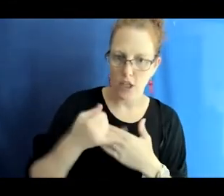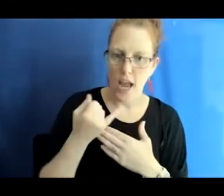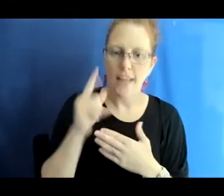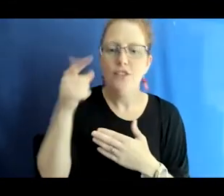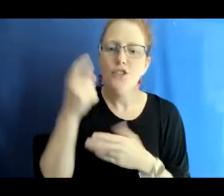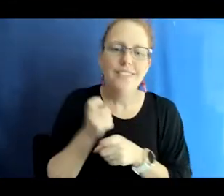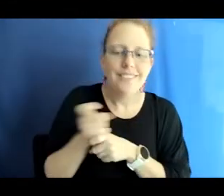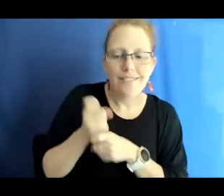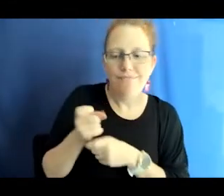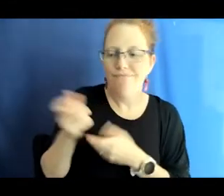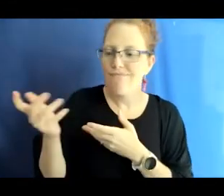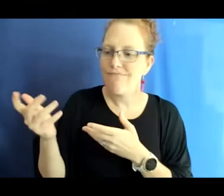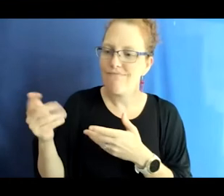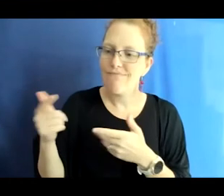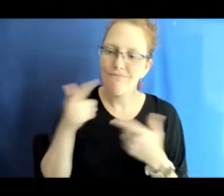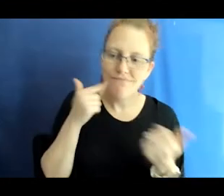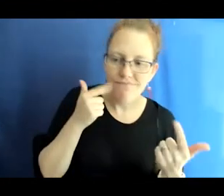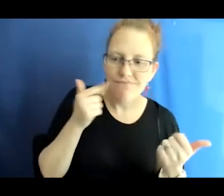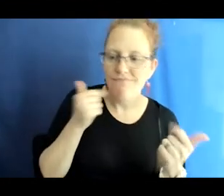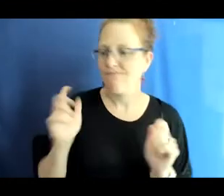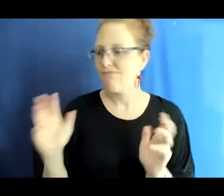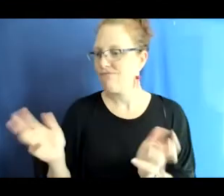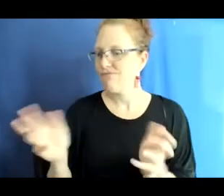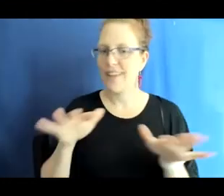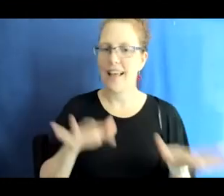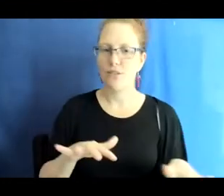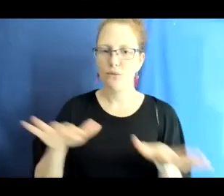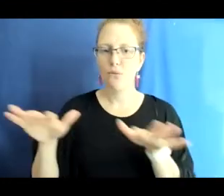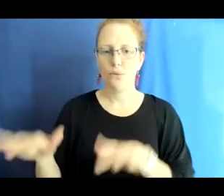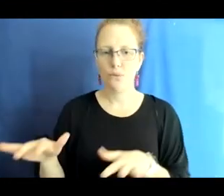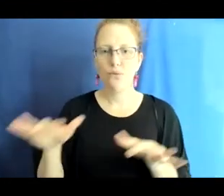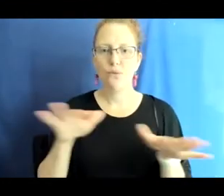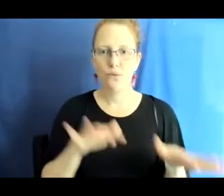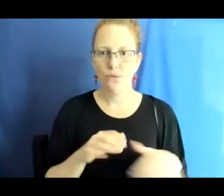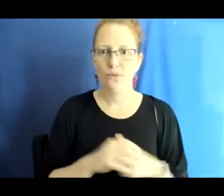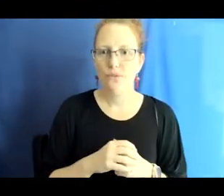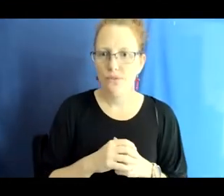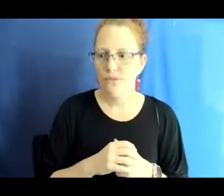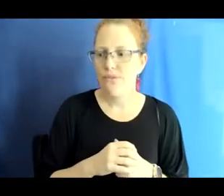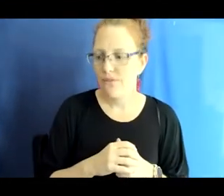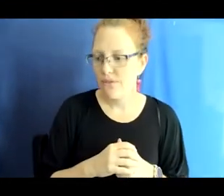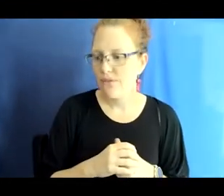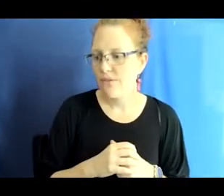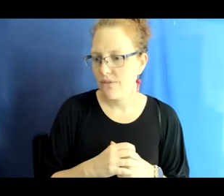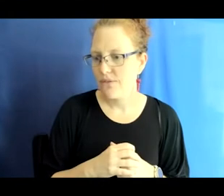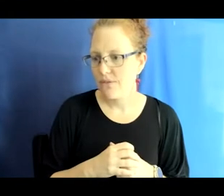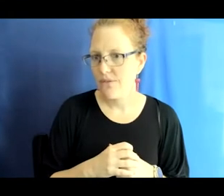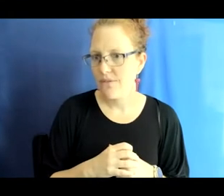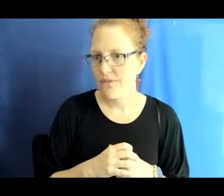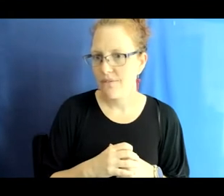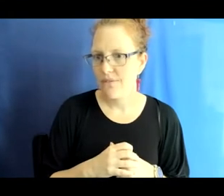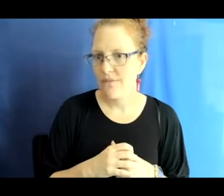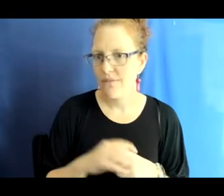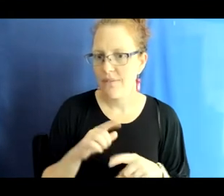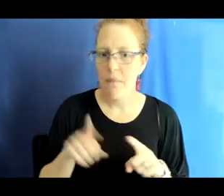or, I don't know, just, yeah. But never really that